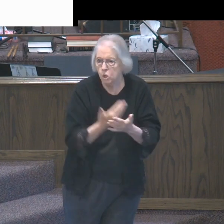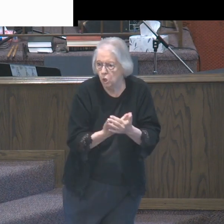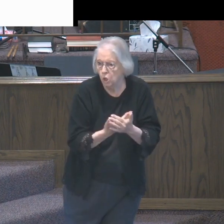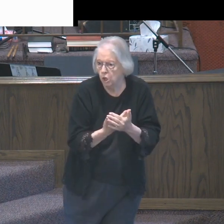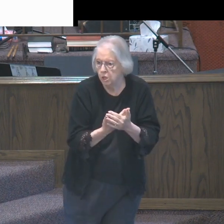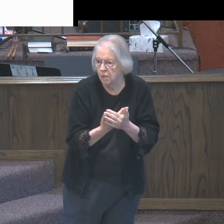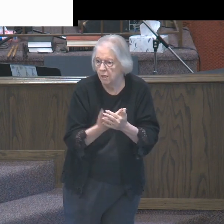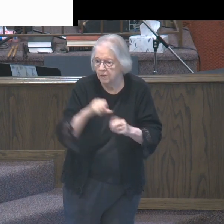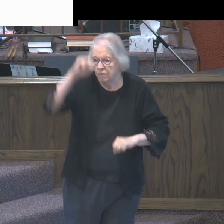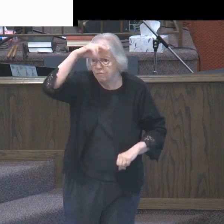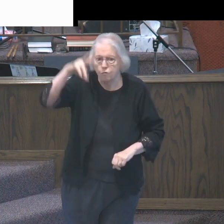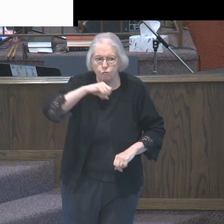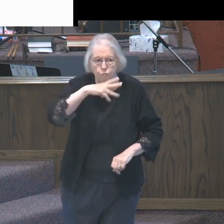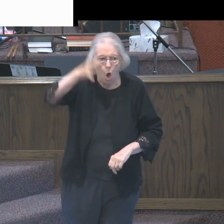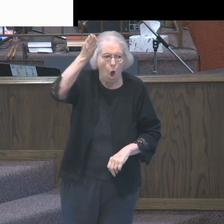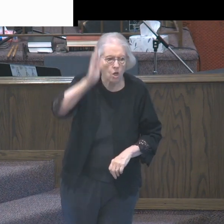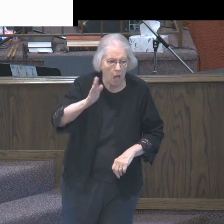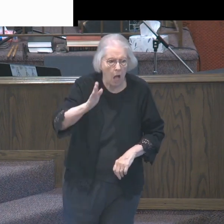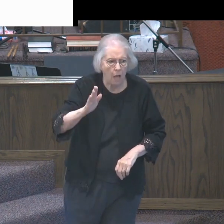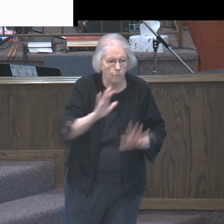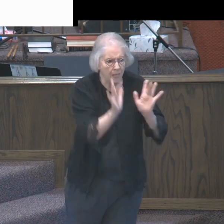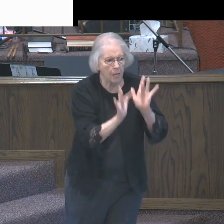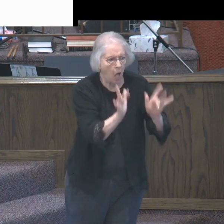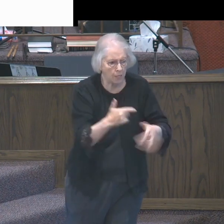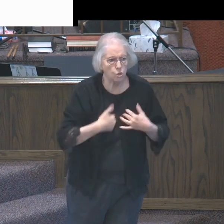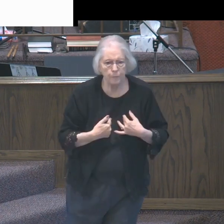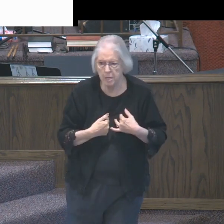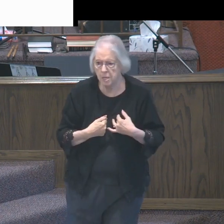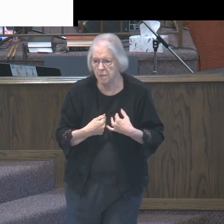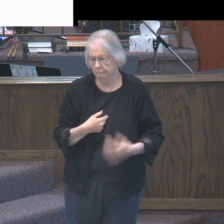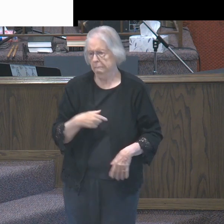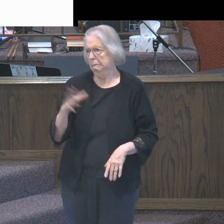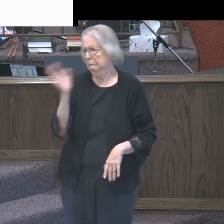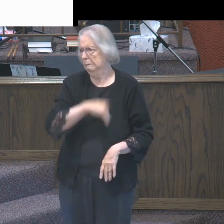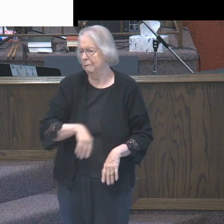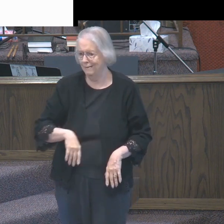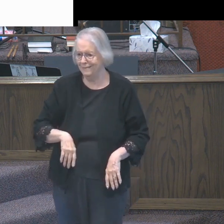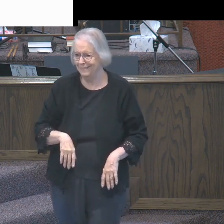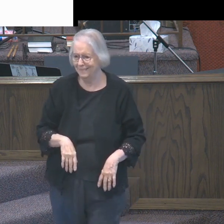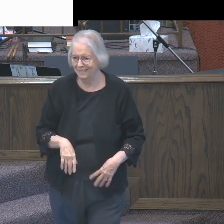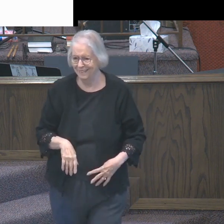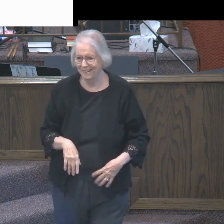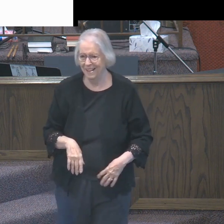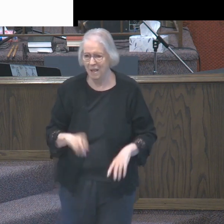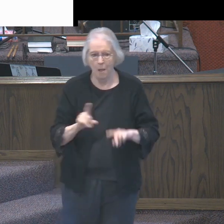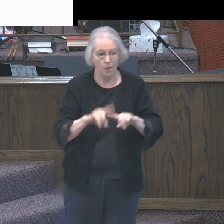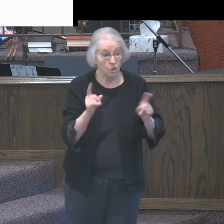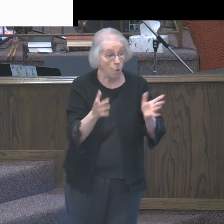And so the Gentiles, their picture of God was this person or this being that I have to find a